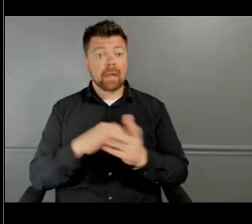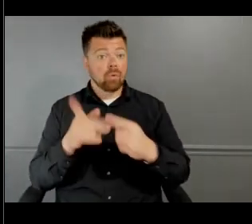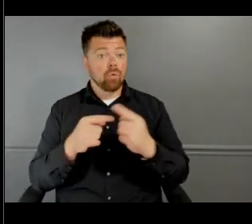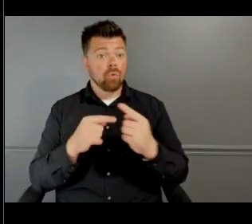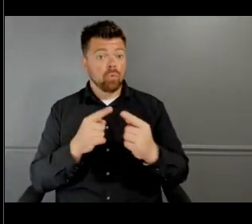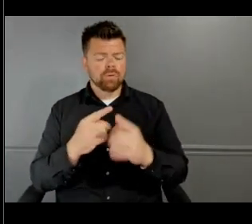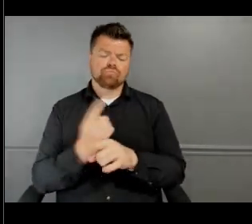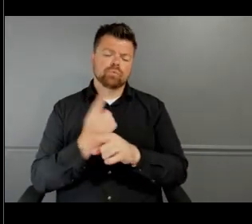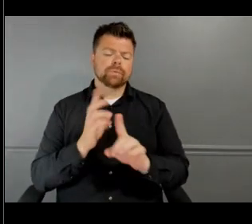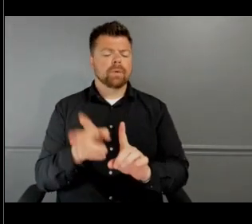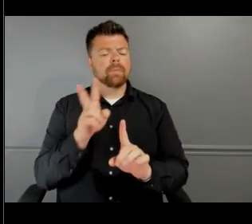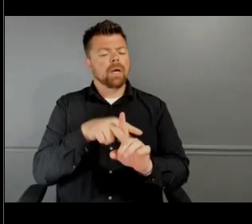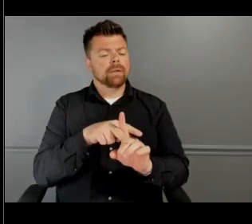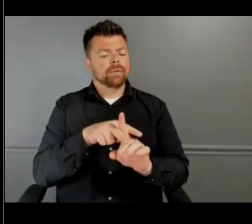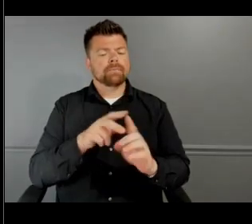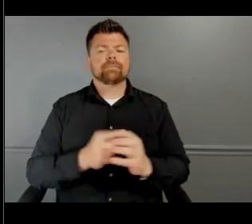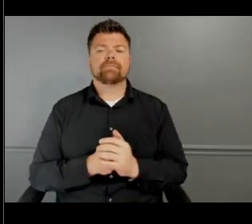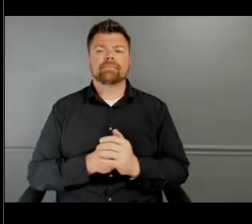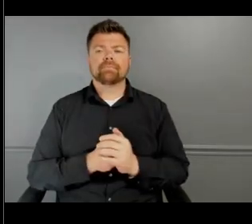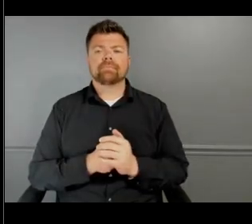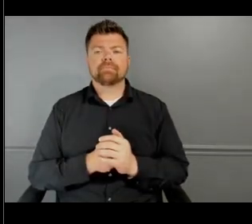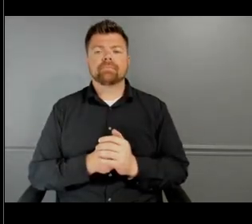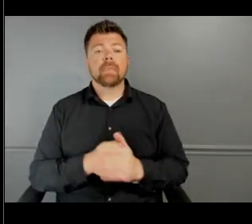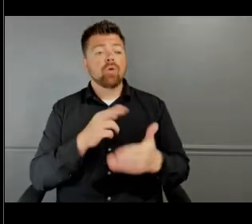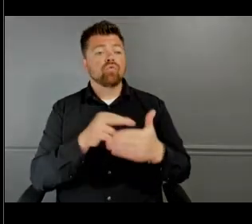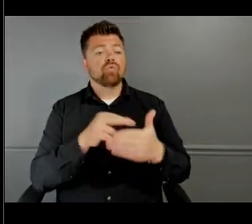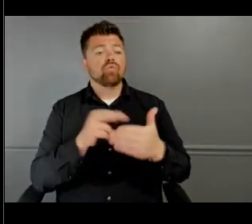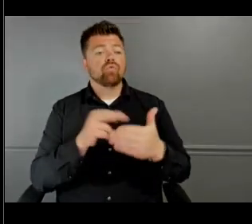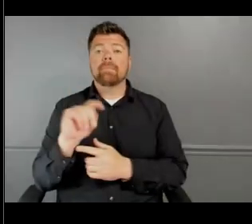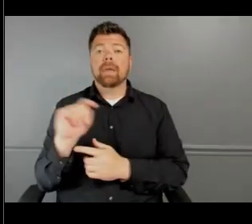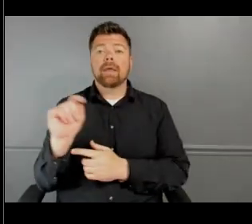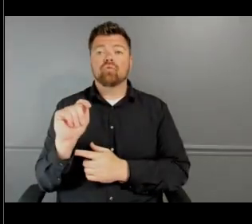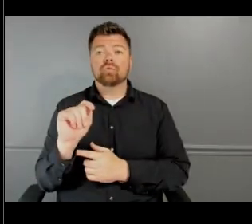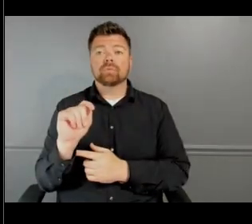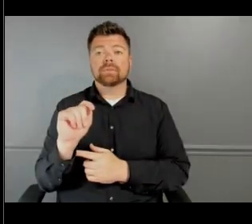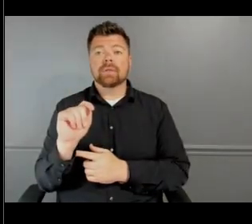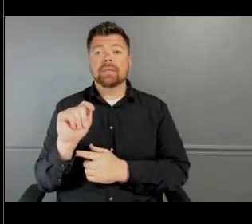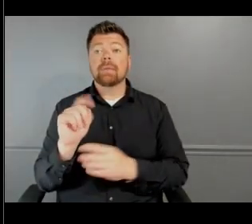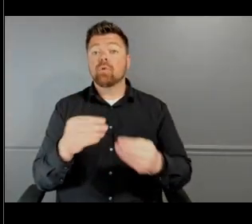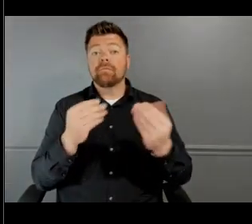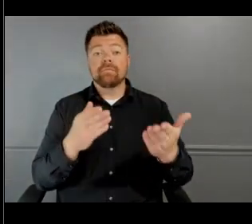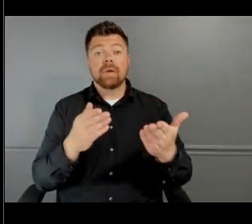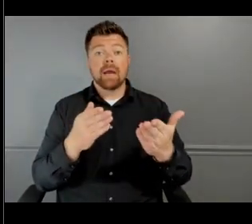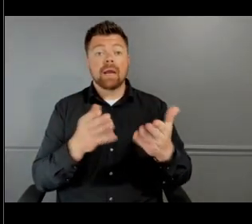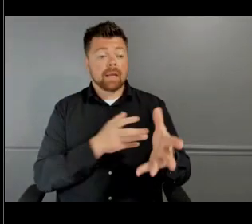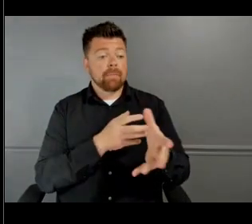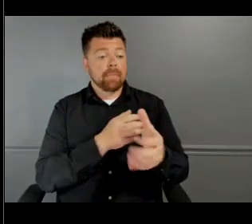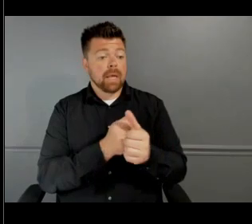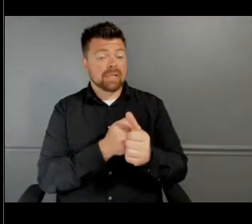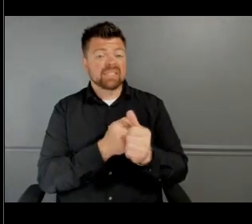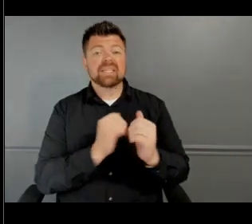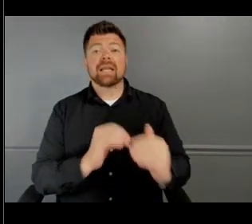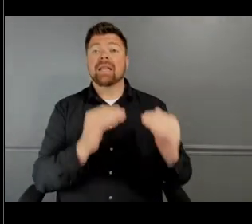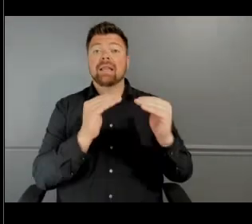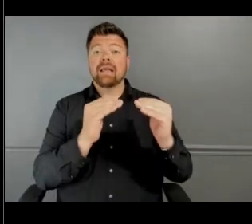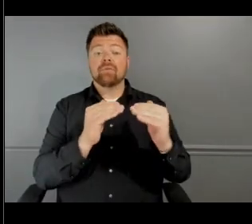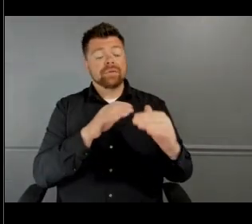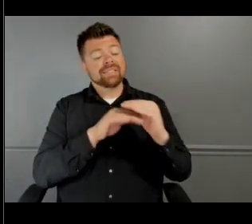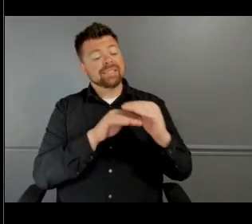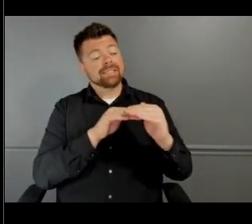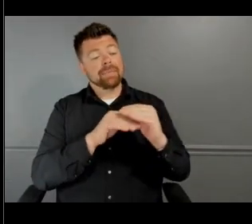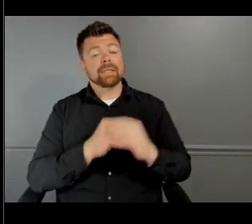properly applied, result in bathrooms that provide compliant levels of